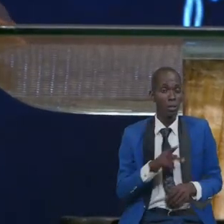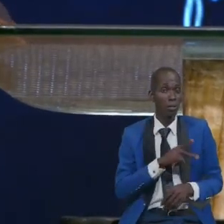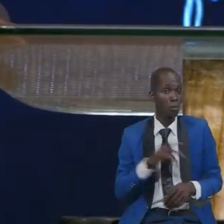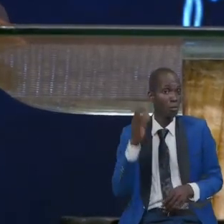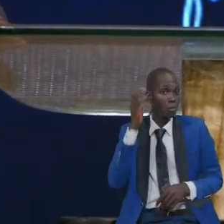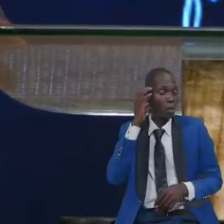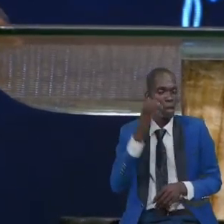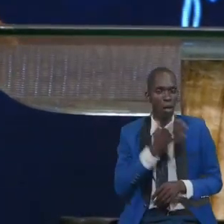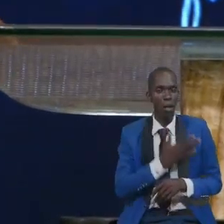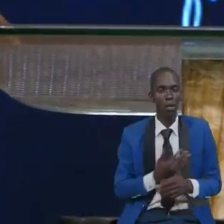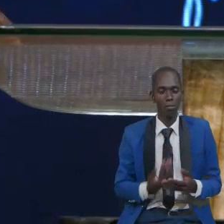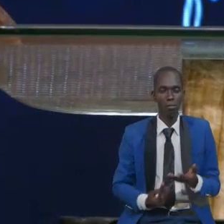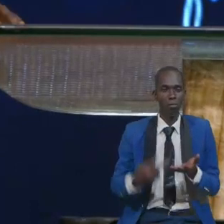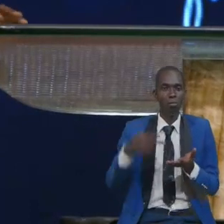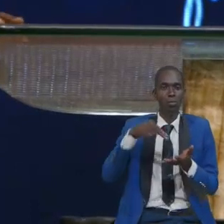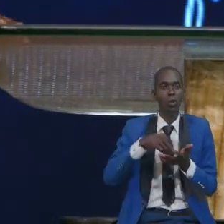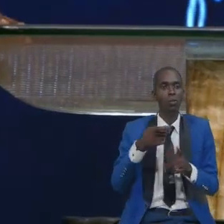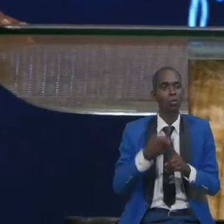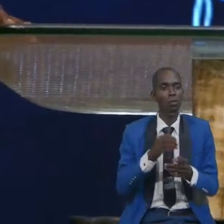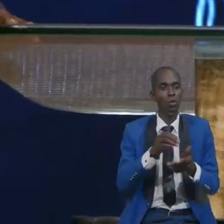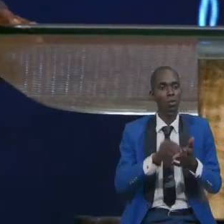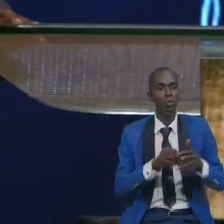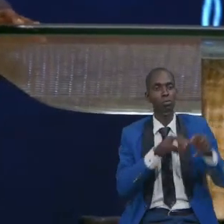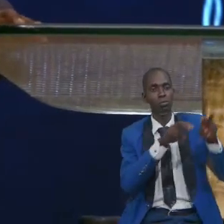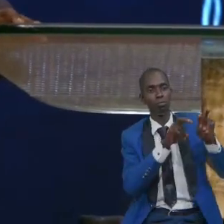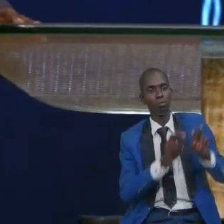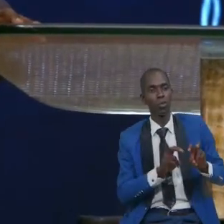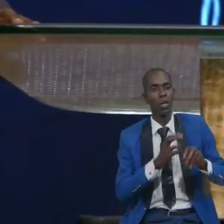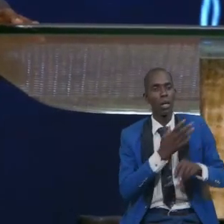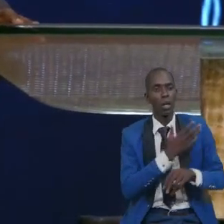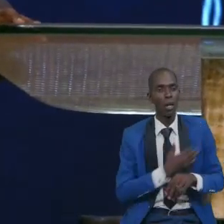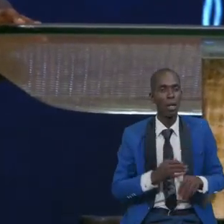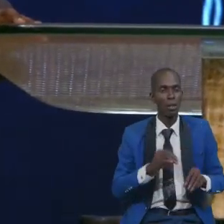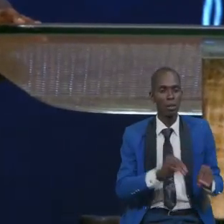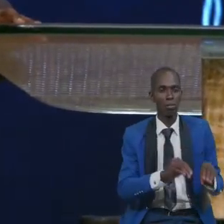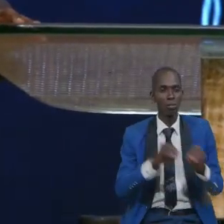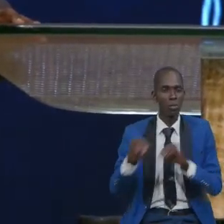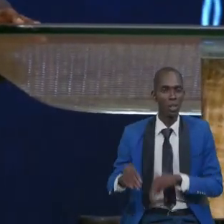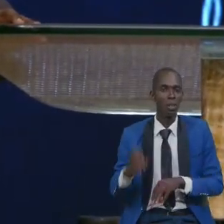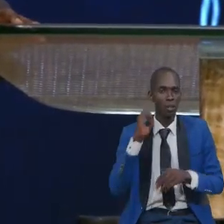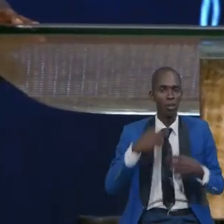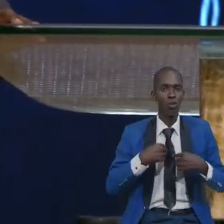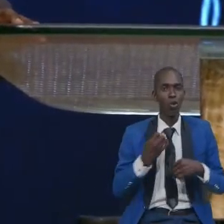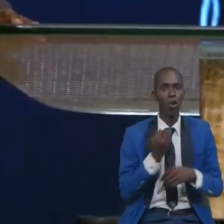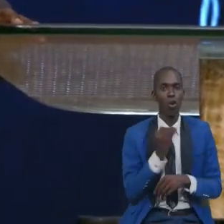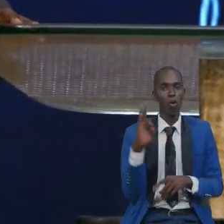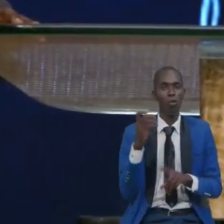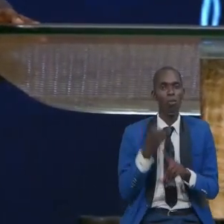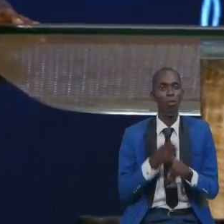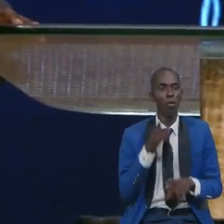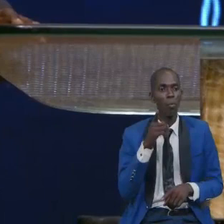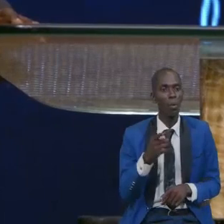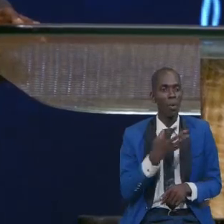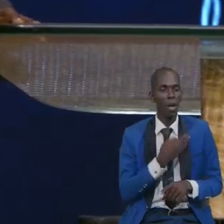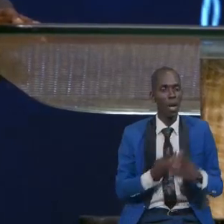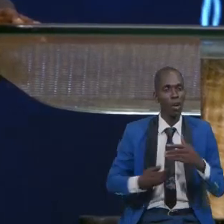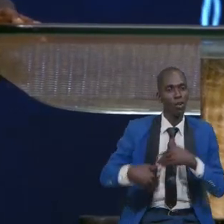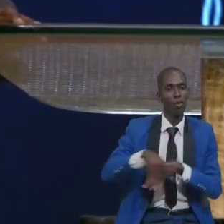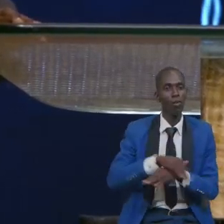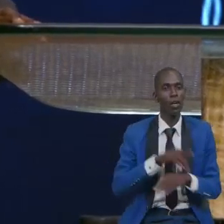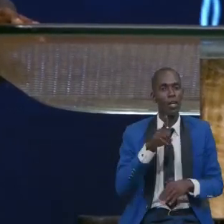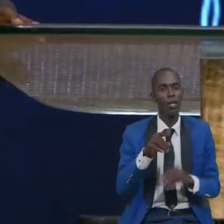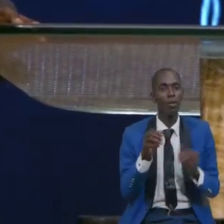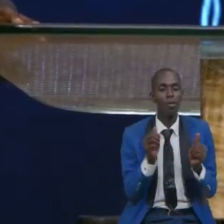from his throne, and he laid his robe from him and covered him